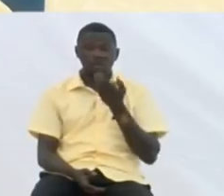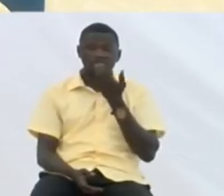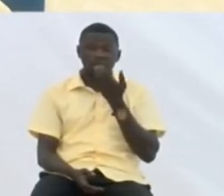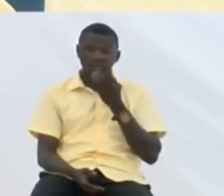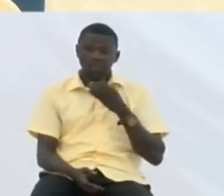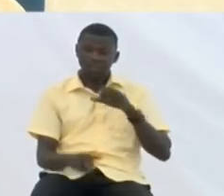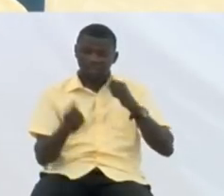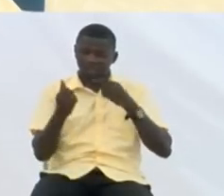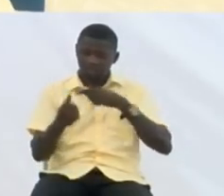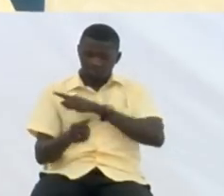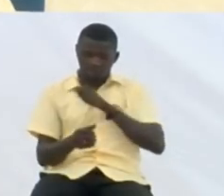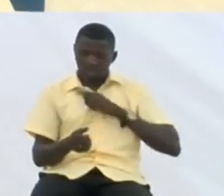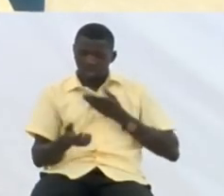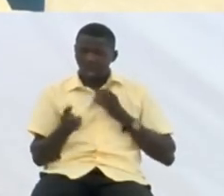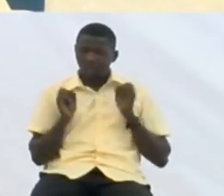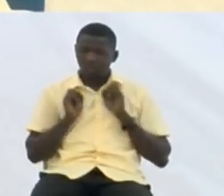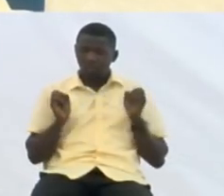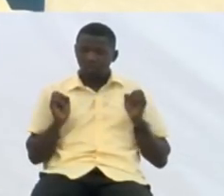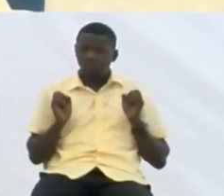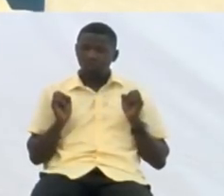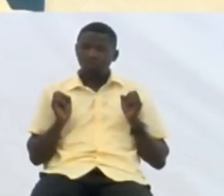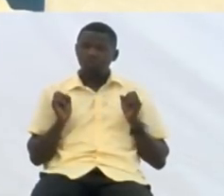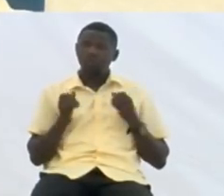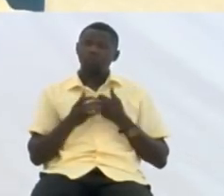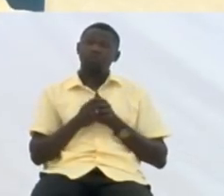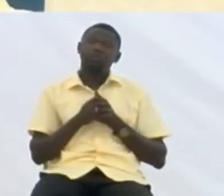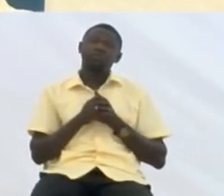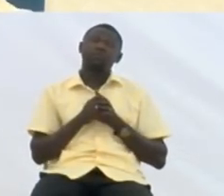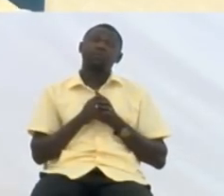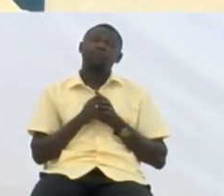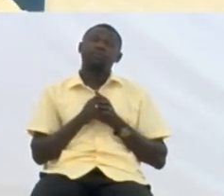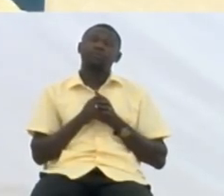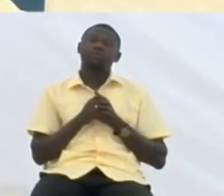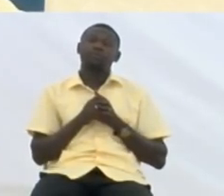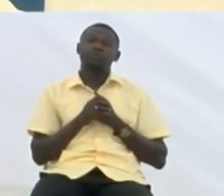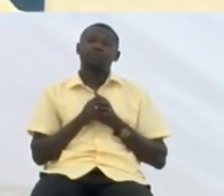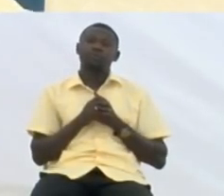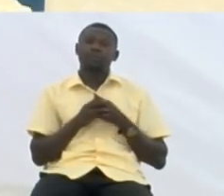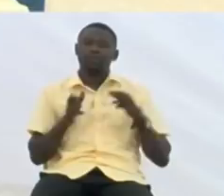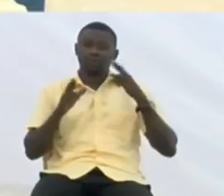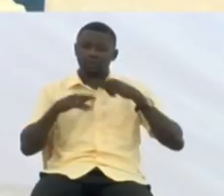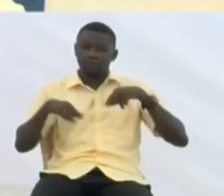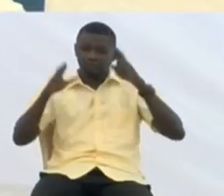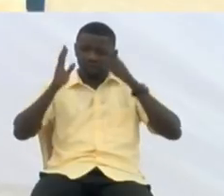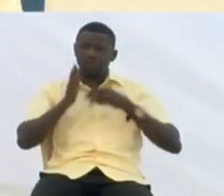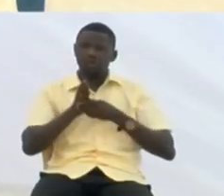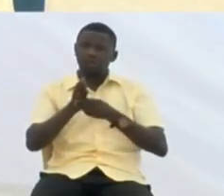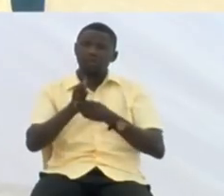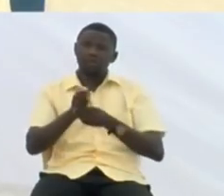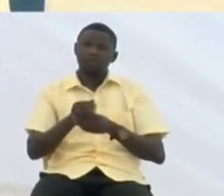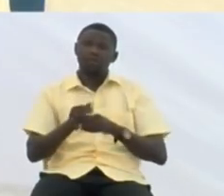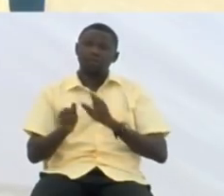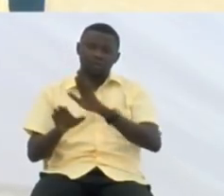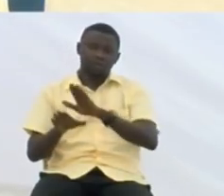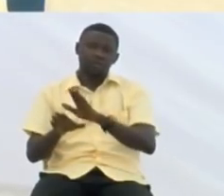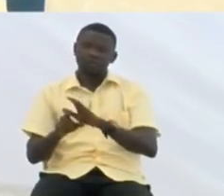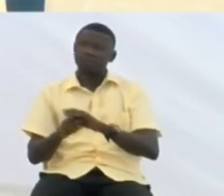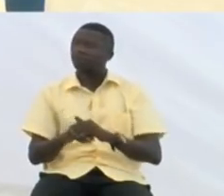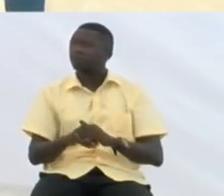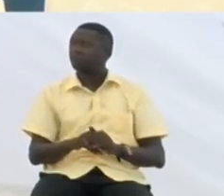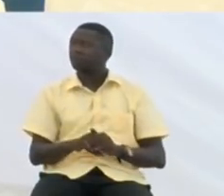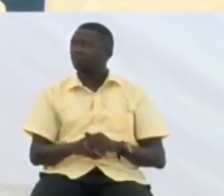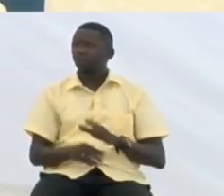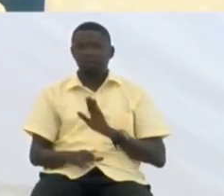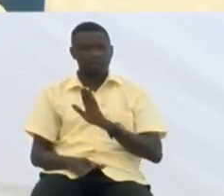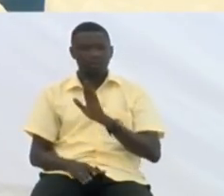You are eating while we are not. Imam na da nyapita nga akonye ko badembo ibe ibe ibe kukala jande ibe fishenta